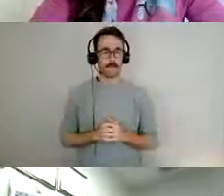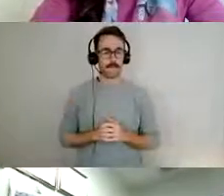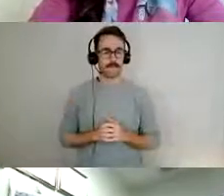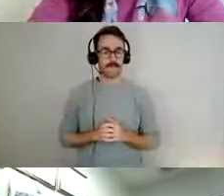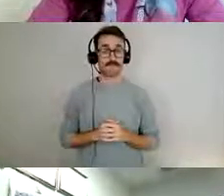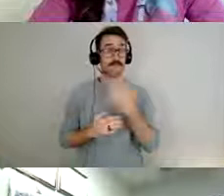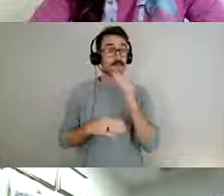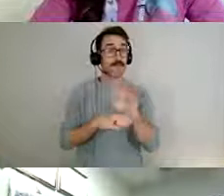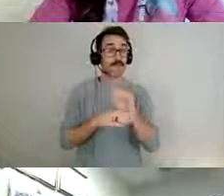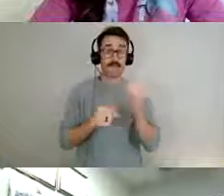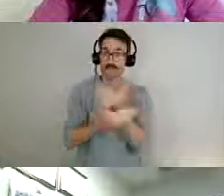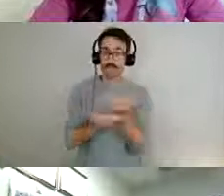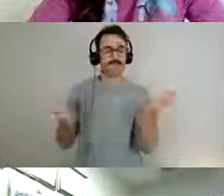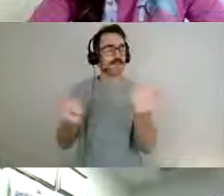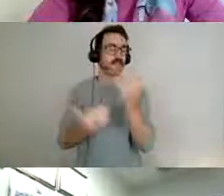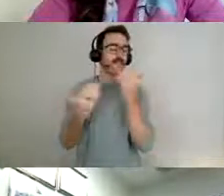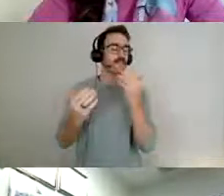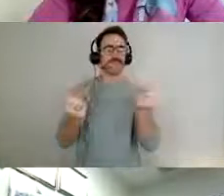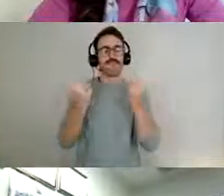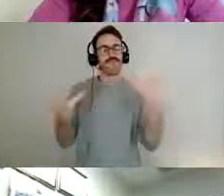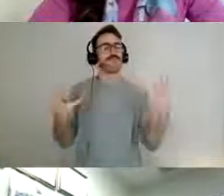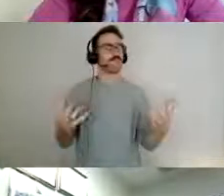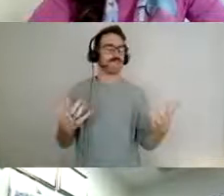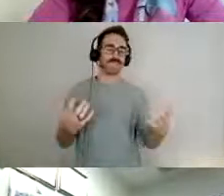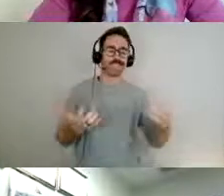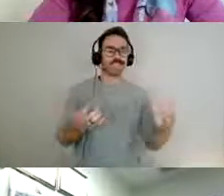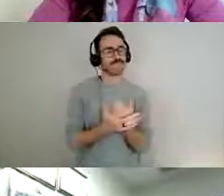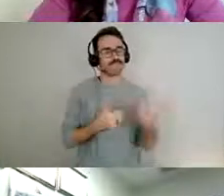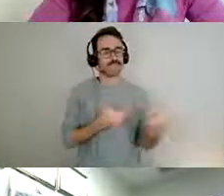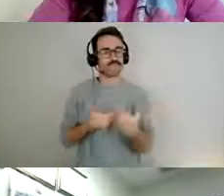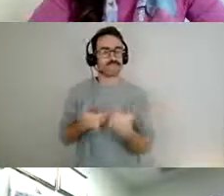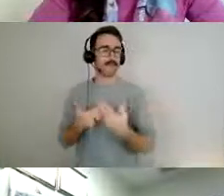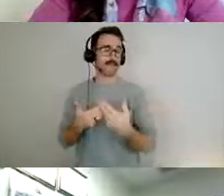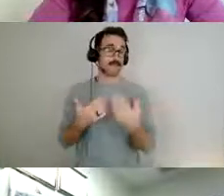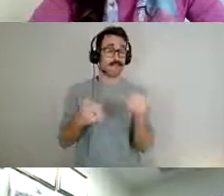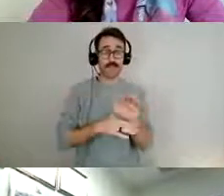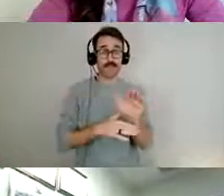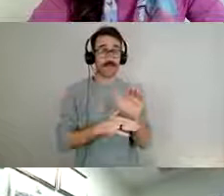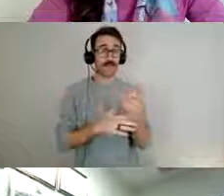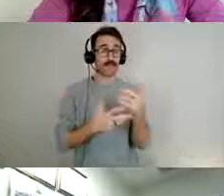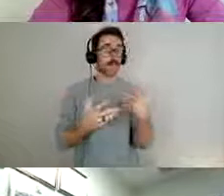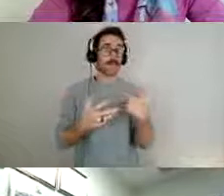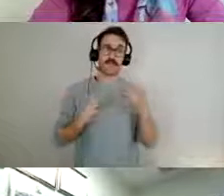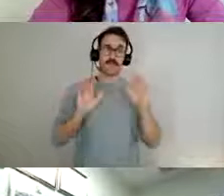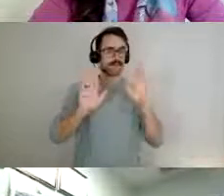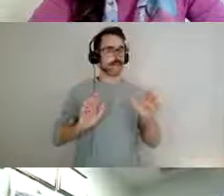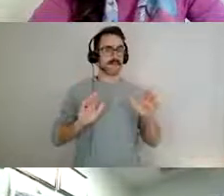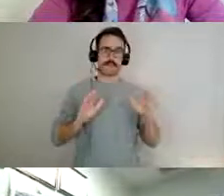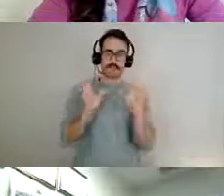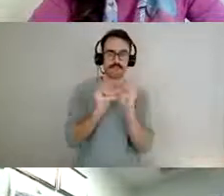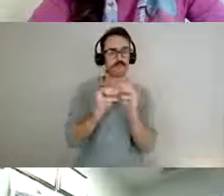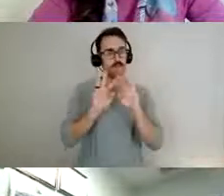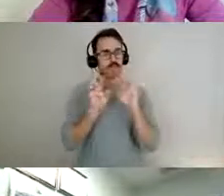Good afternoon, everyone. Thank you so much for taking the time to join us on this wonderful session on a family